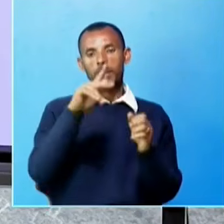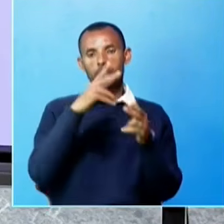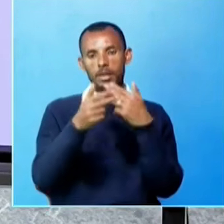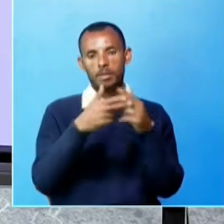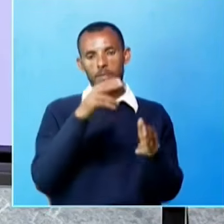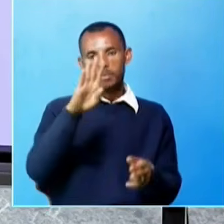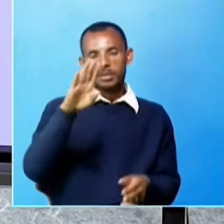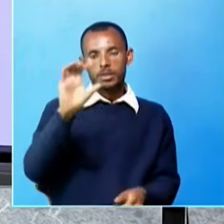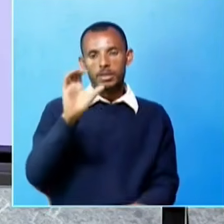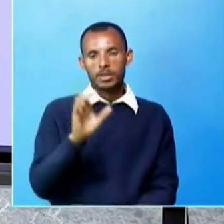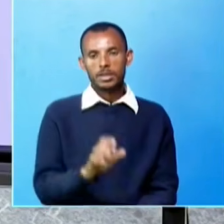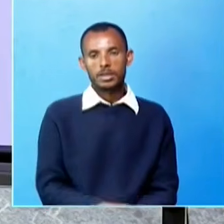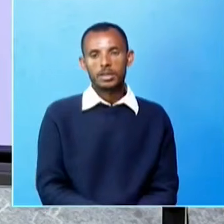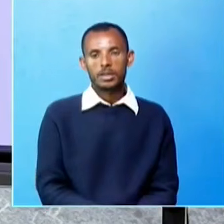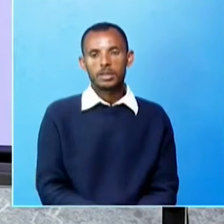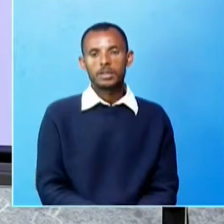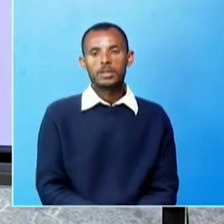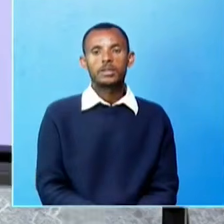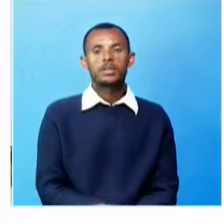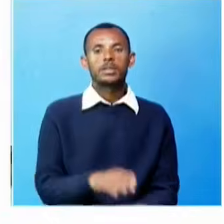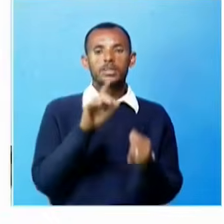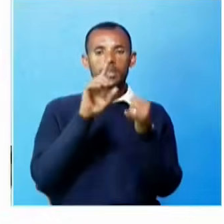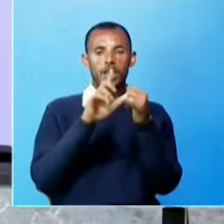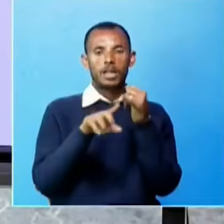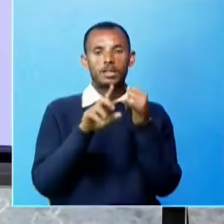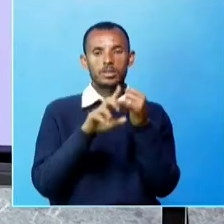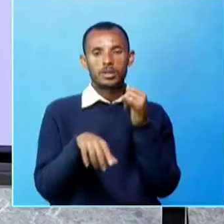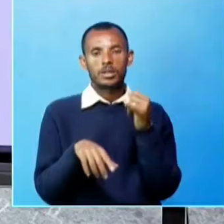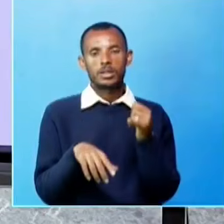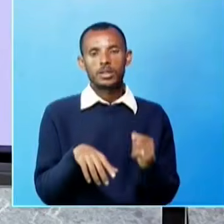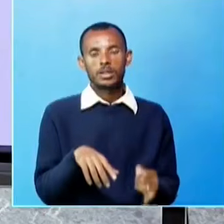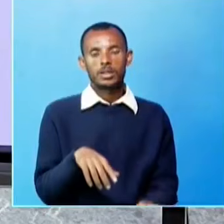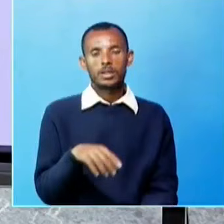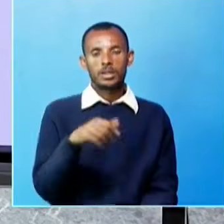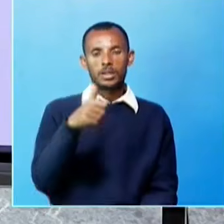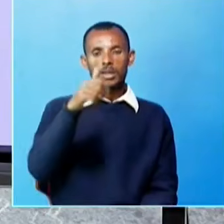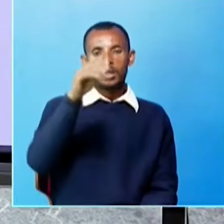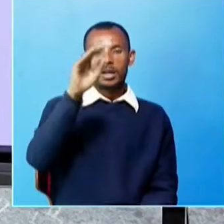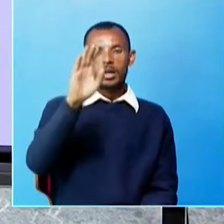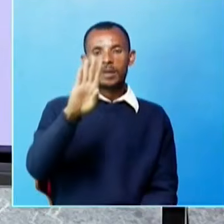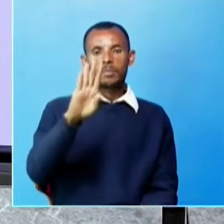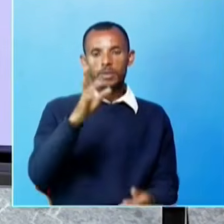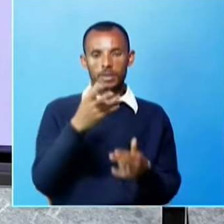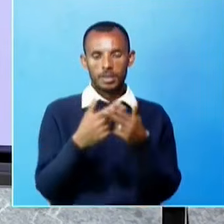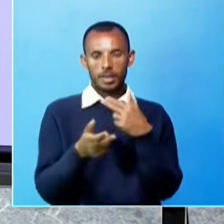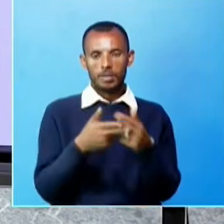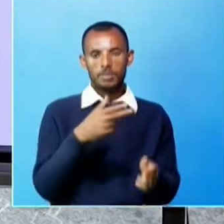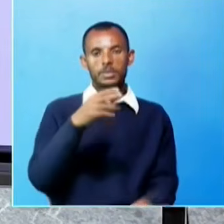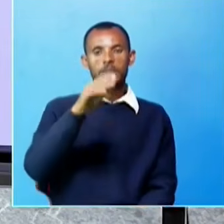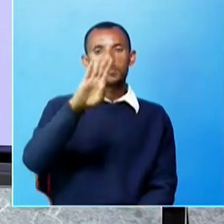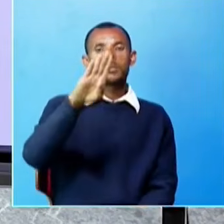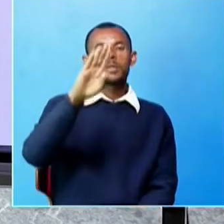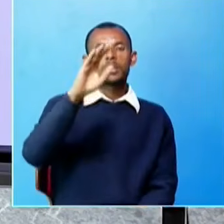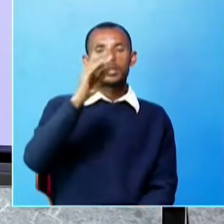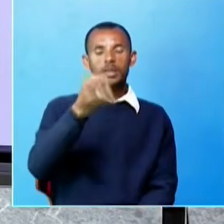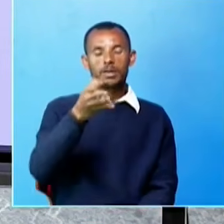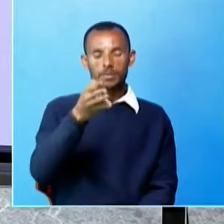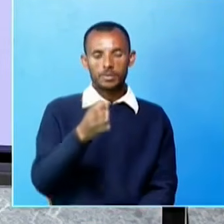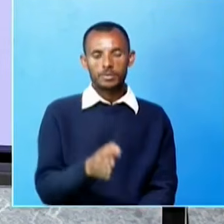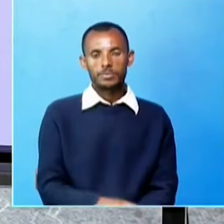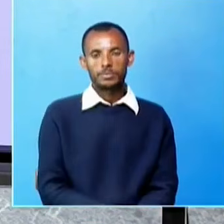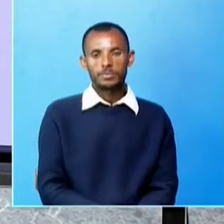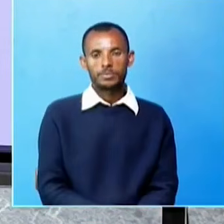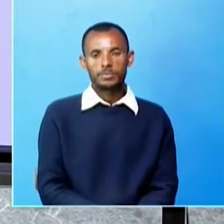BC. Okay, the last one is AB times BF. AB